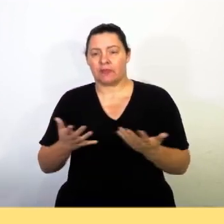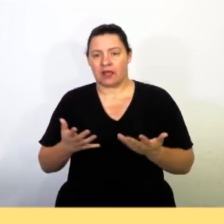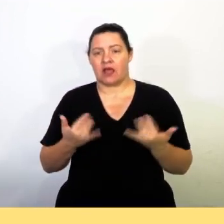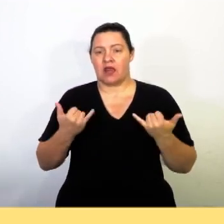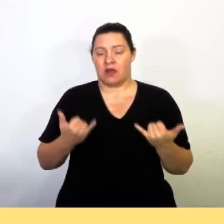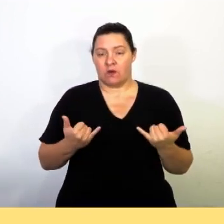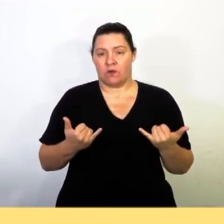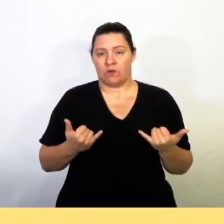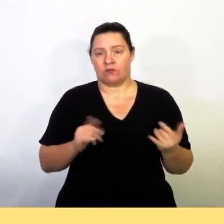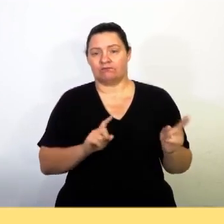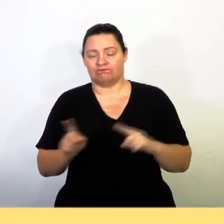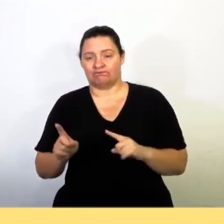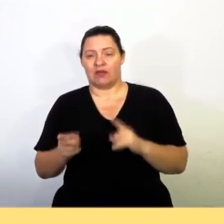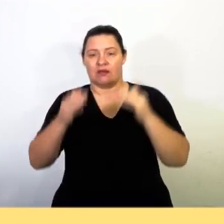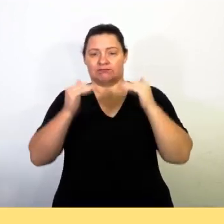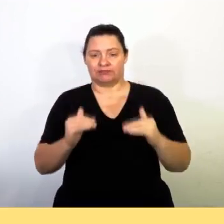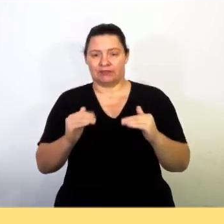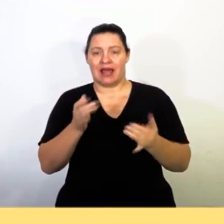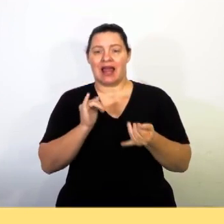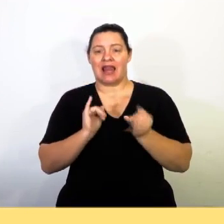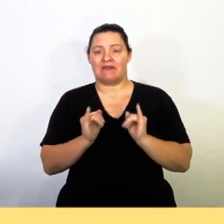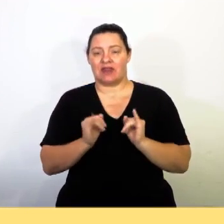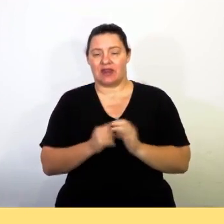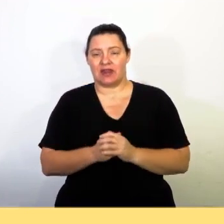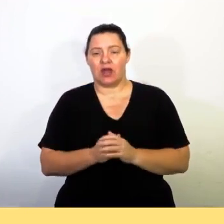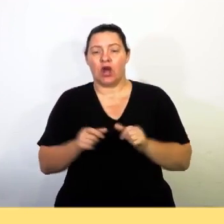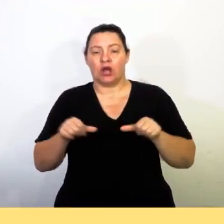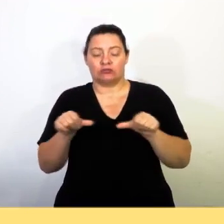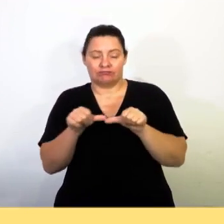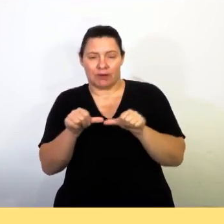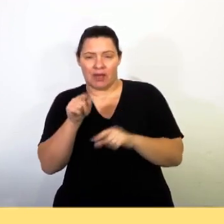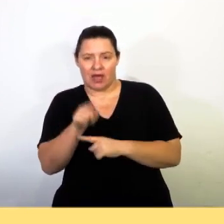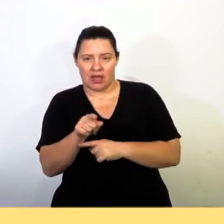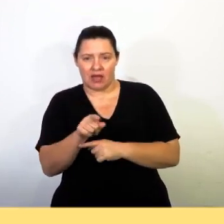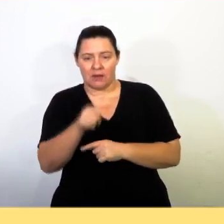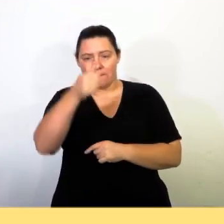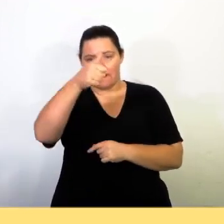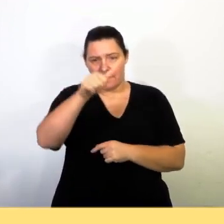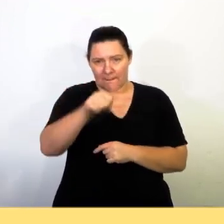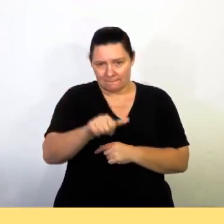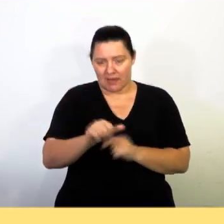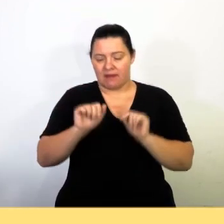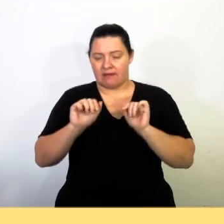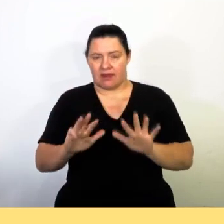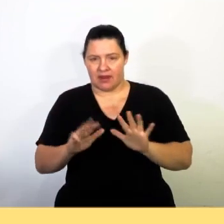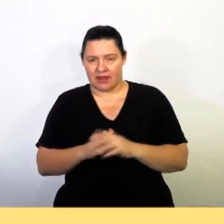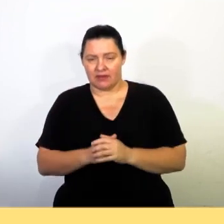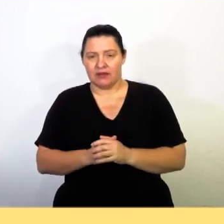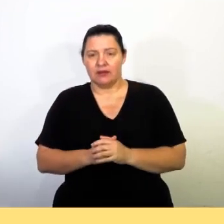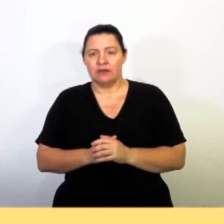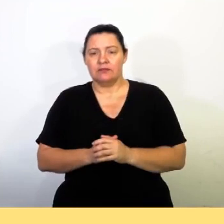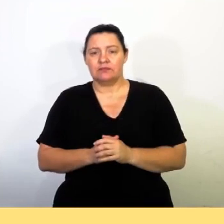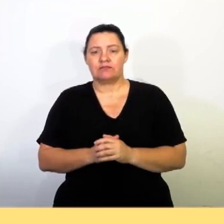cartridge. Let me quickly go now on the 11th. So day is 11. My document, remember, they have to be numerical year, so it's going to be on the